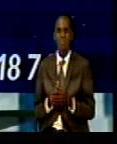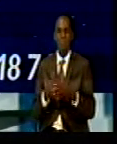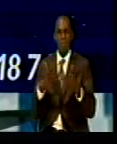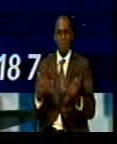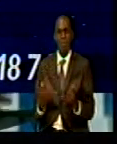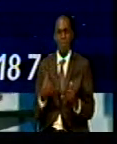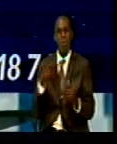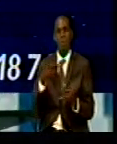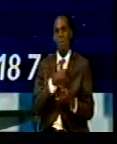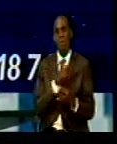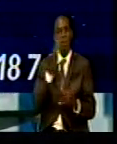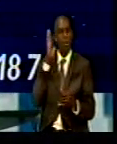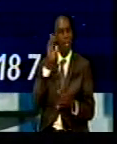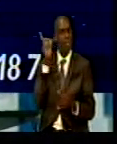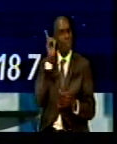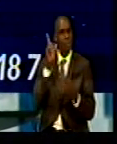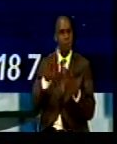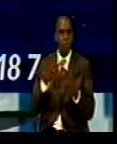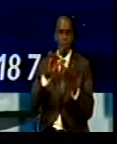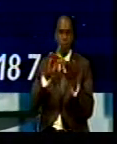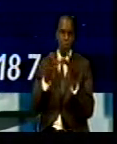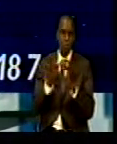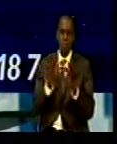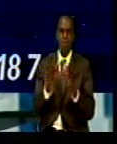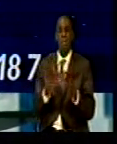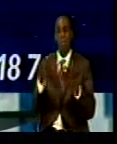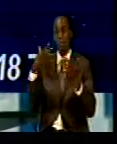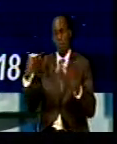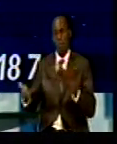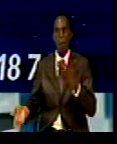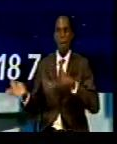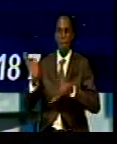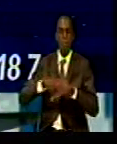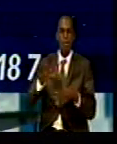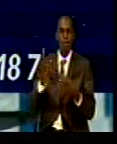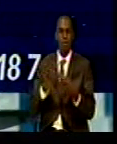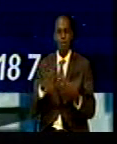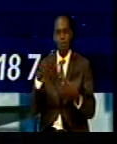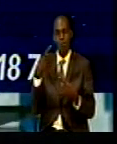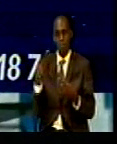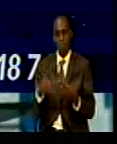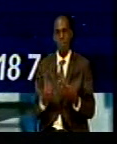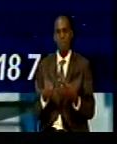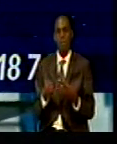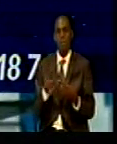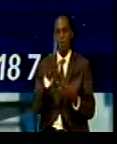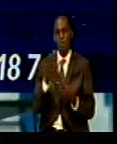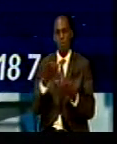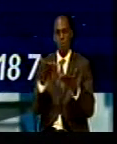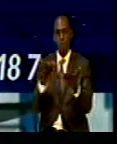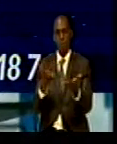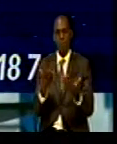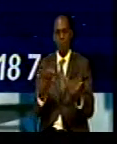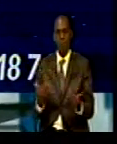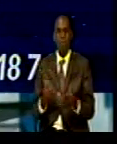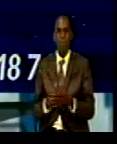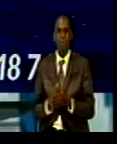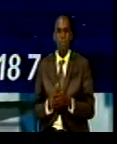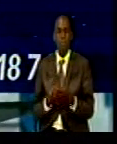and media crew. We'll come back to the testimonies there. We have them lined up. Let's get ready. Yes, social